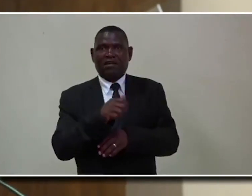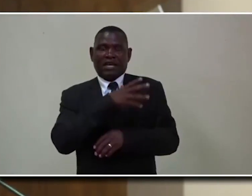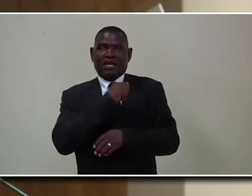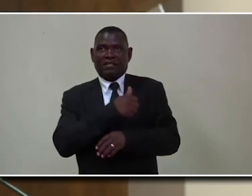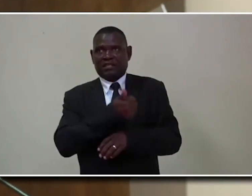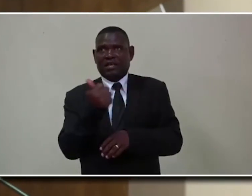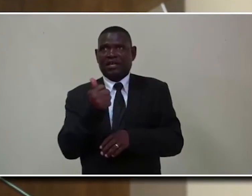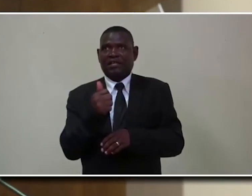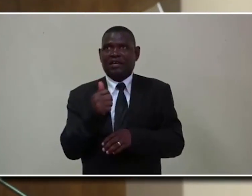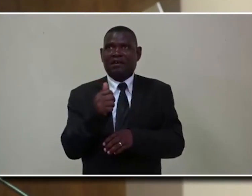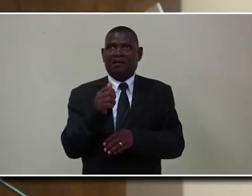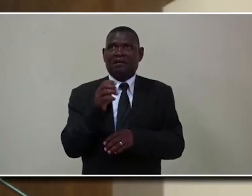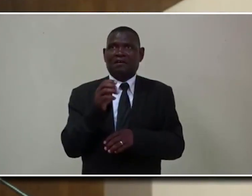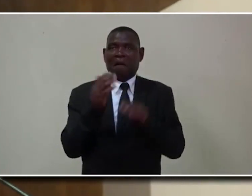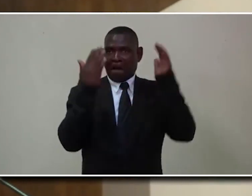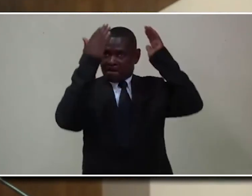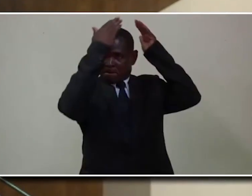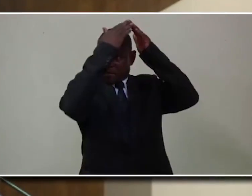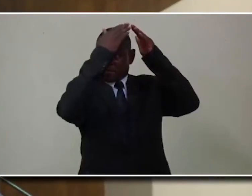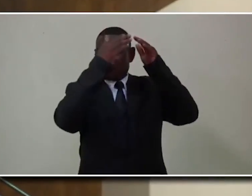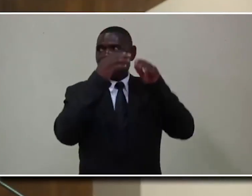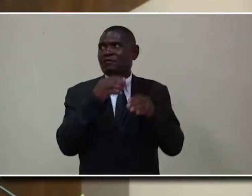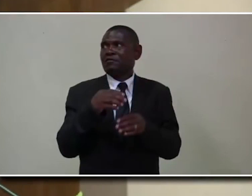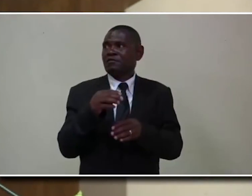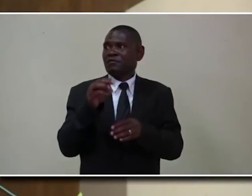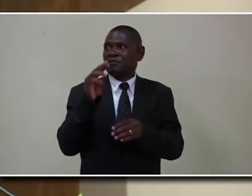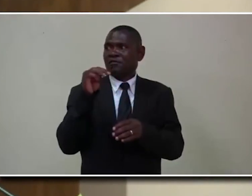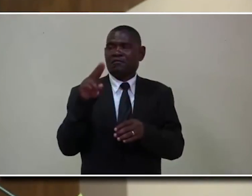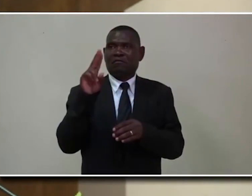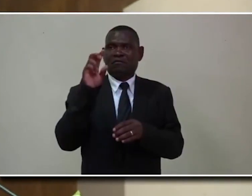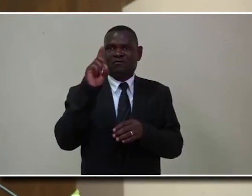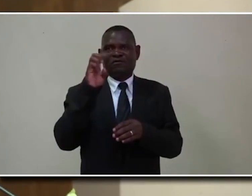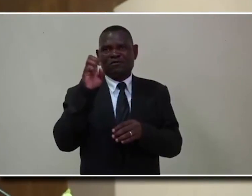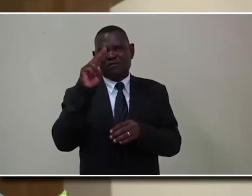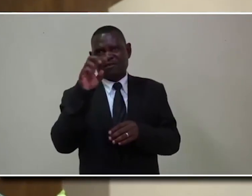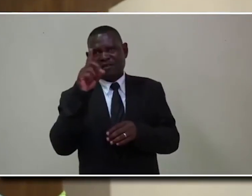bishop. Maybe yes. They can stand so that the congregation can see.